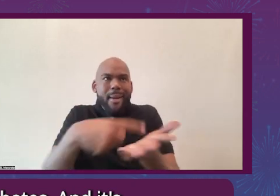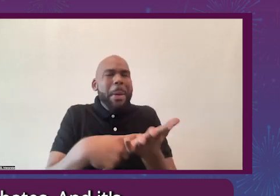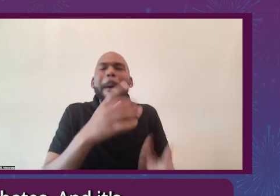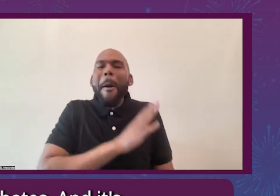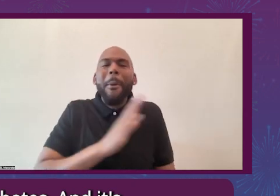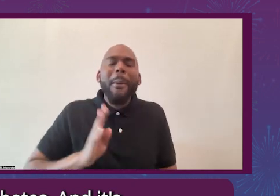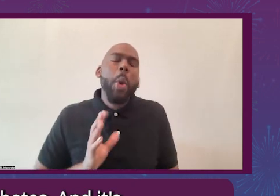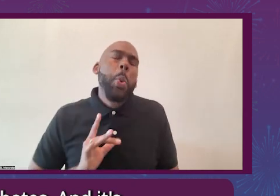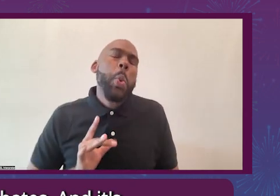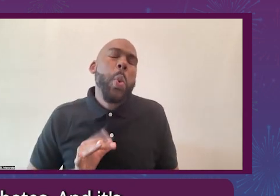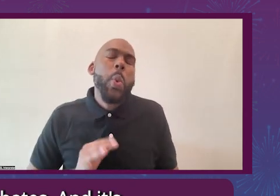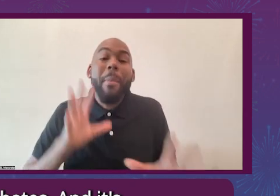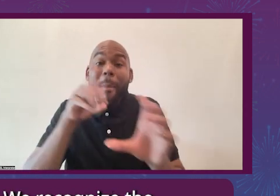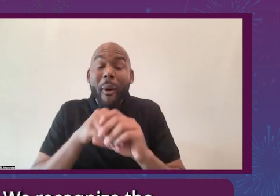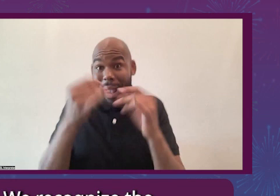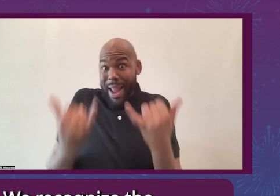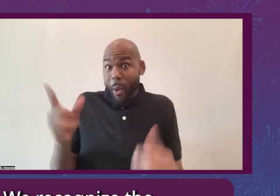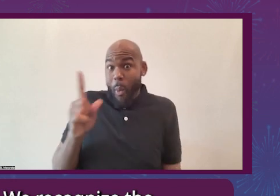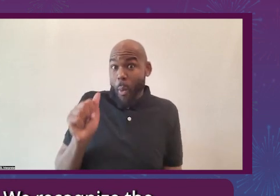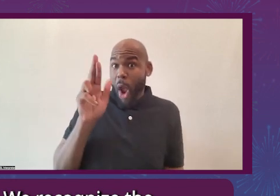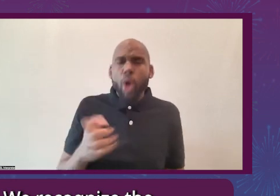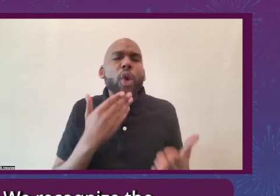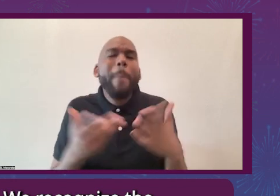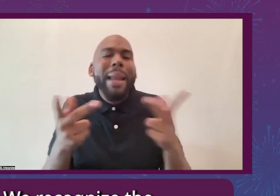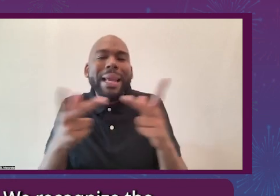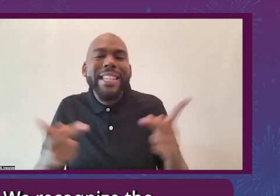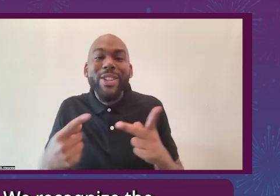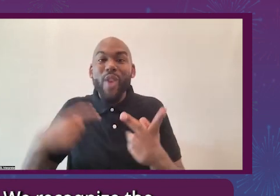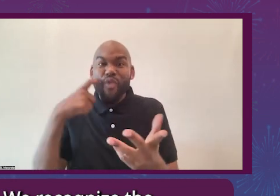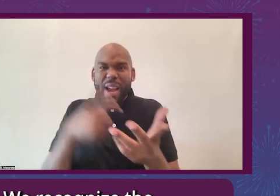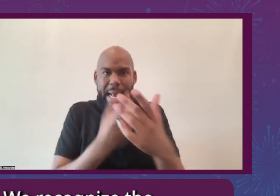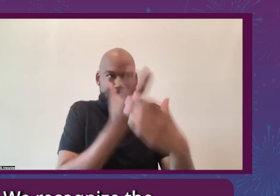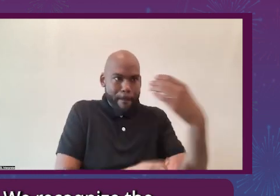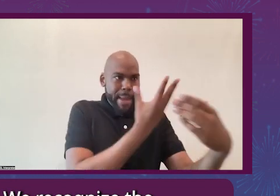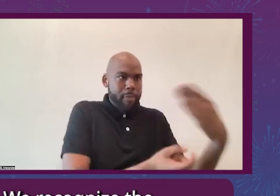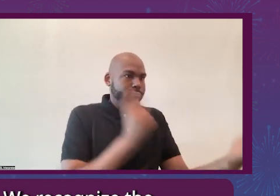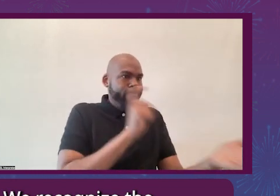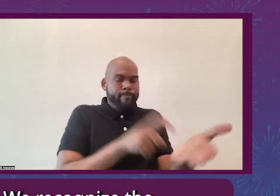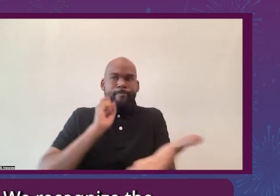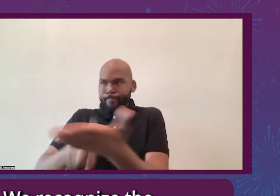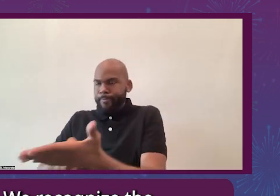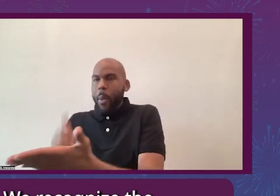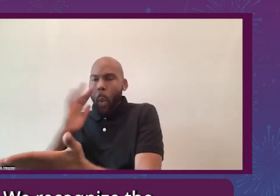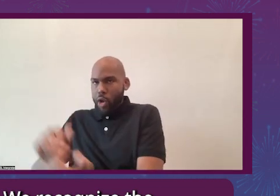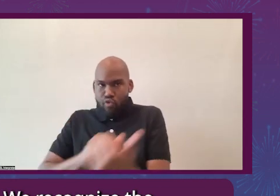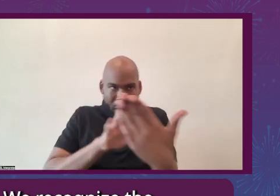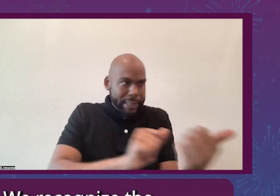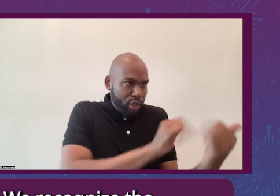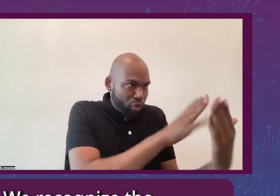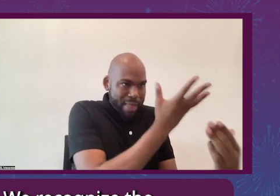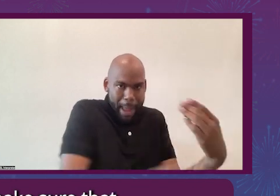a really good board to be a part of. Where we are now is a good space. We recognize the gaps. We are growing to address